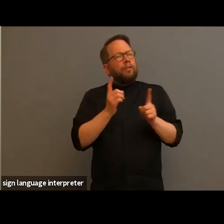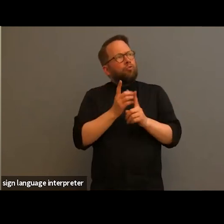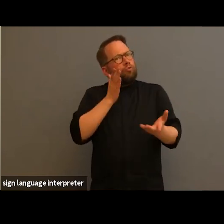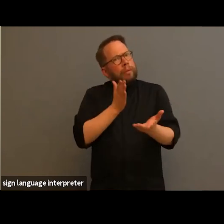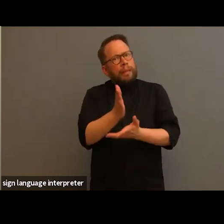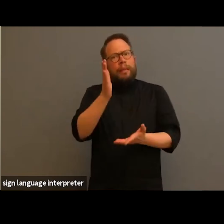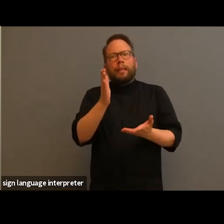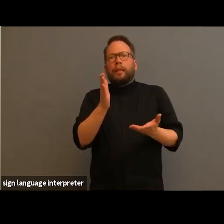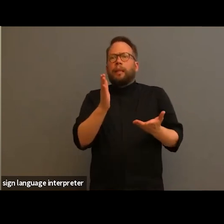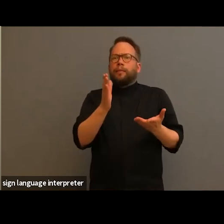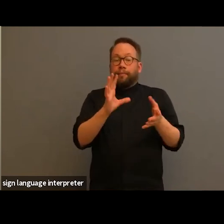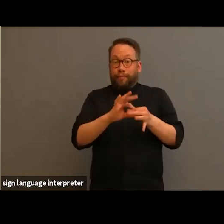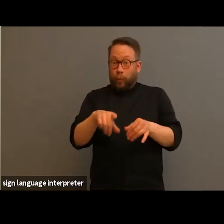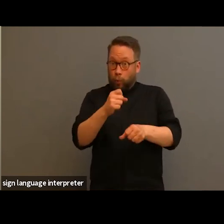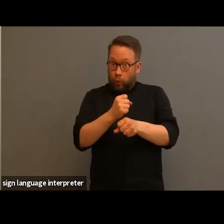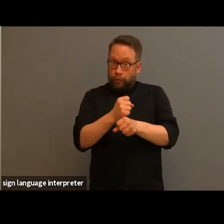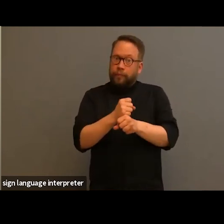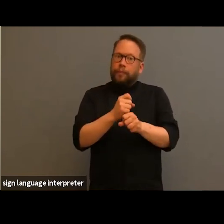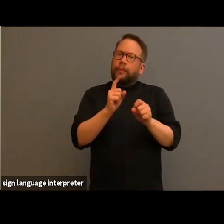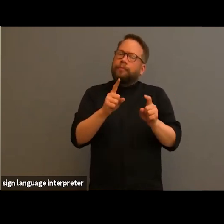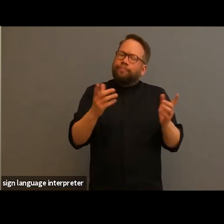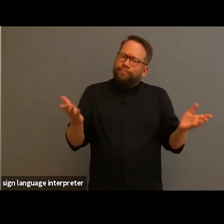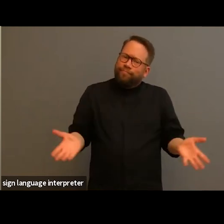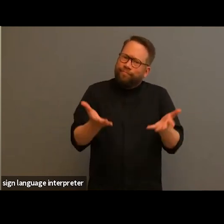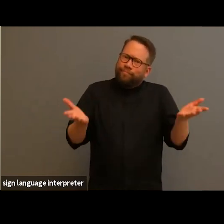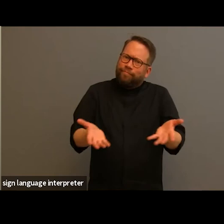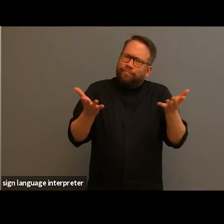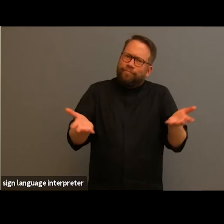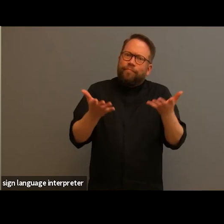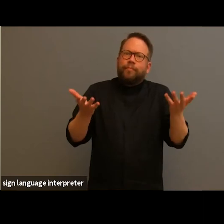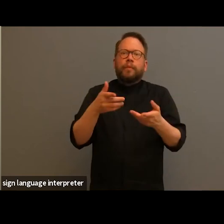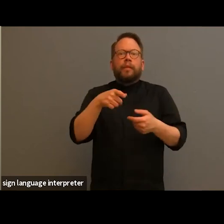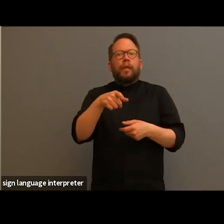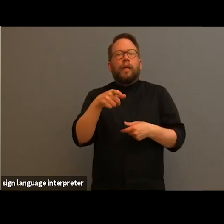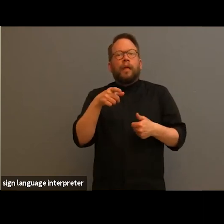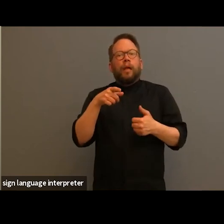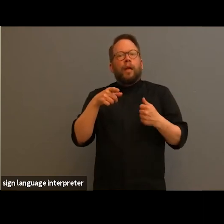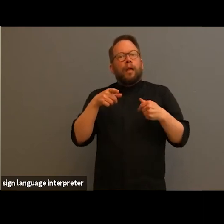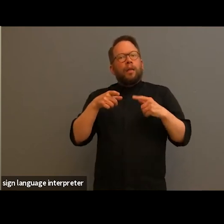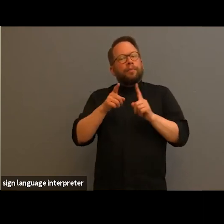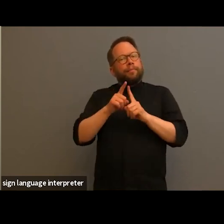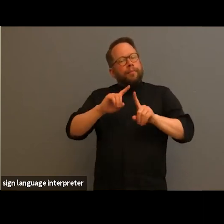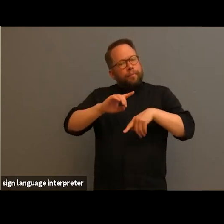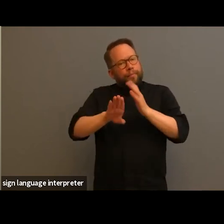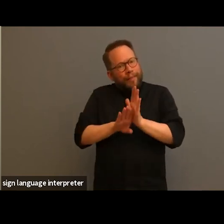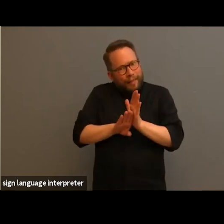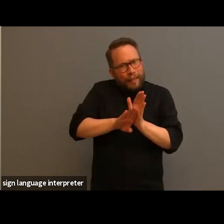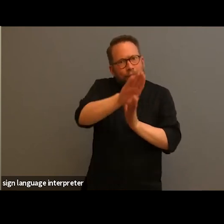encourage the CRPD committee to further explore the relationship between universal design,